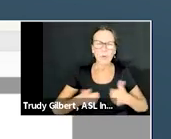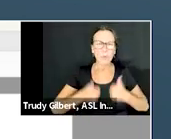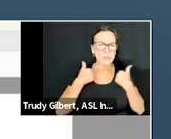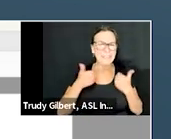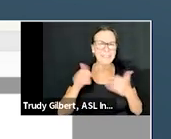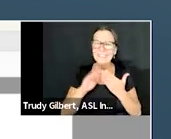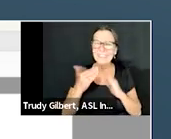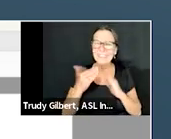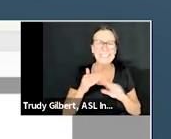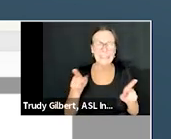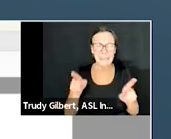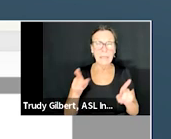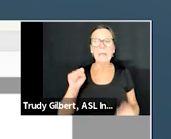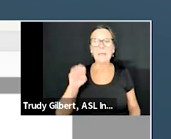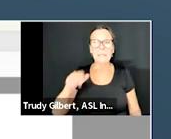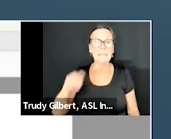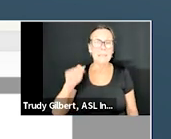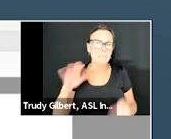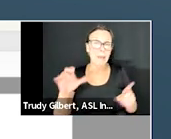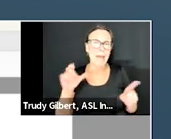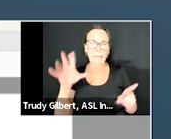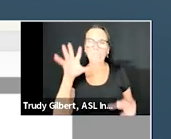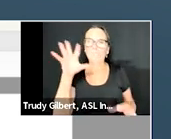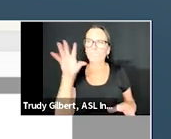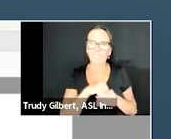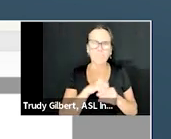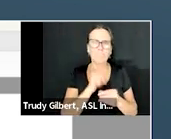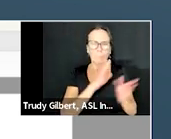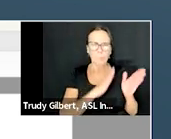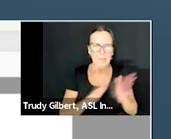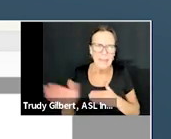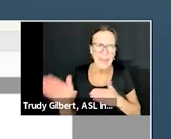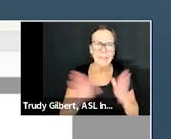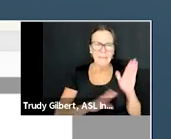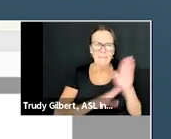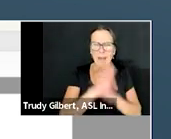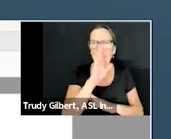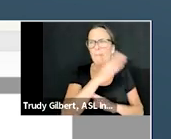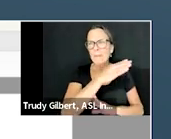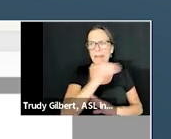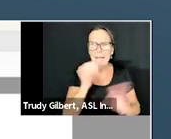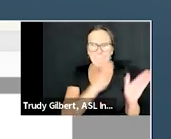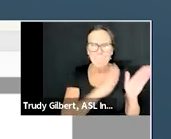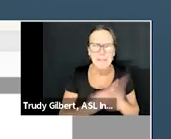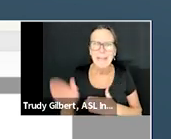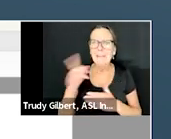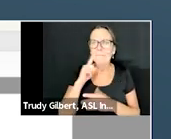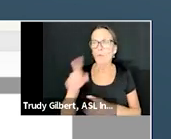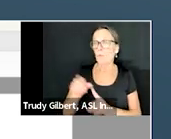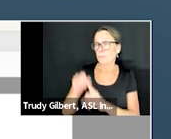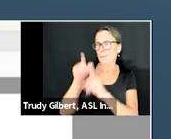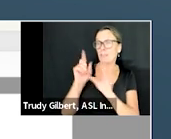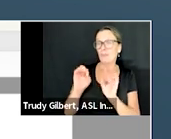CPAC participates in the planning and development and evaluation of special education programs.